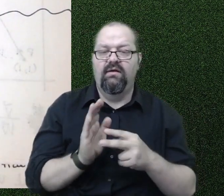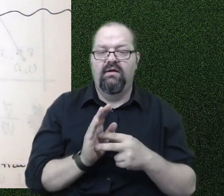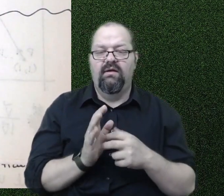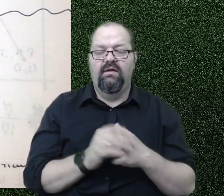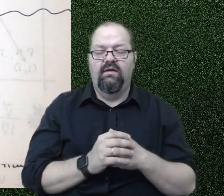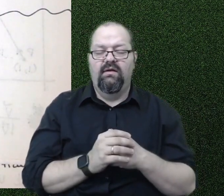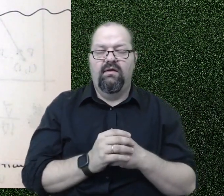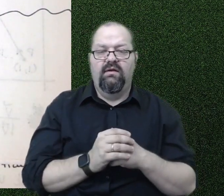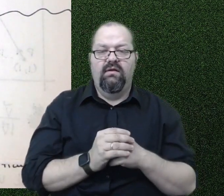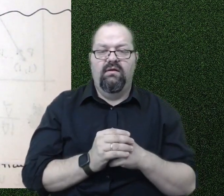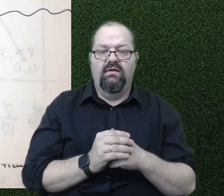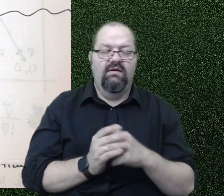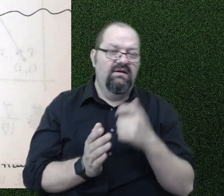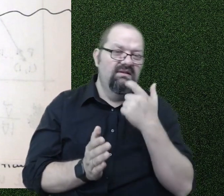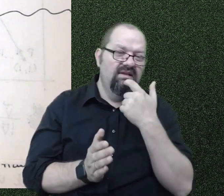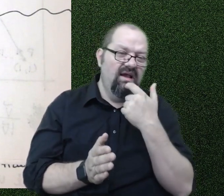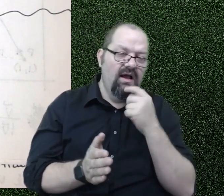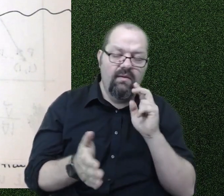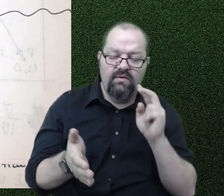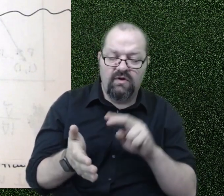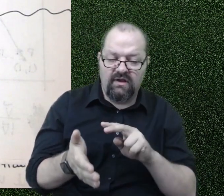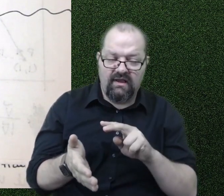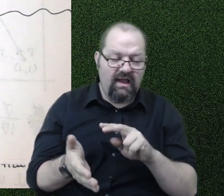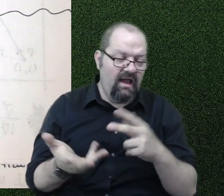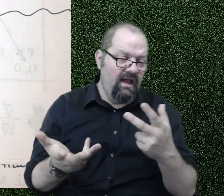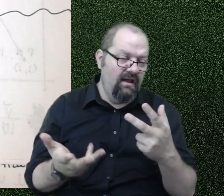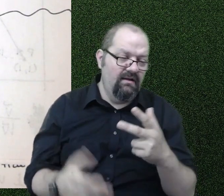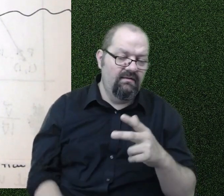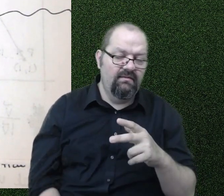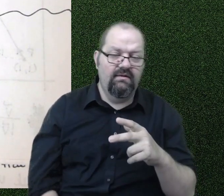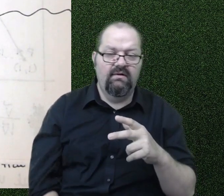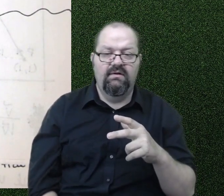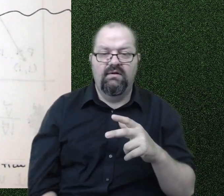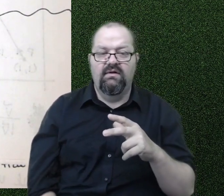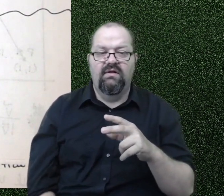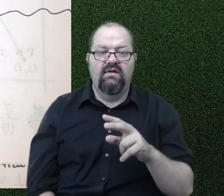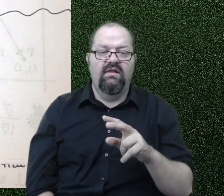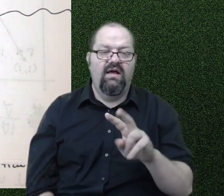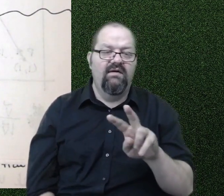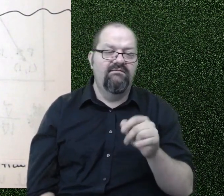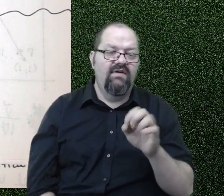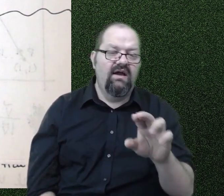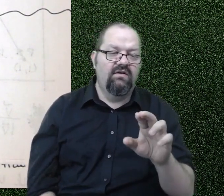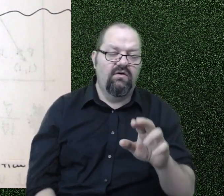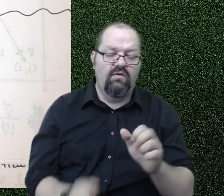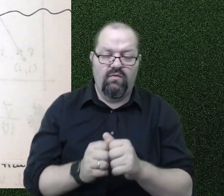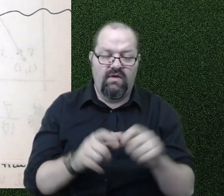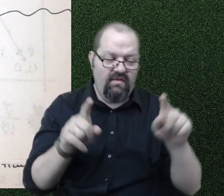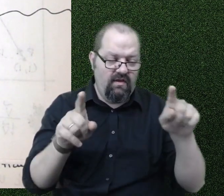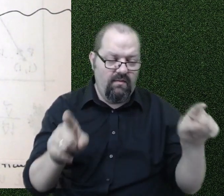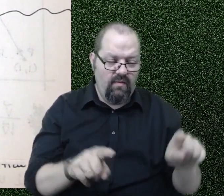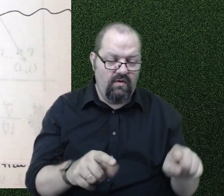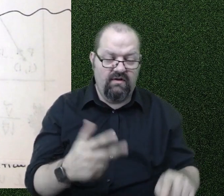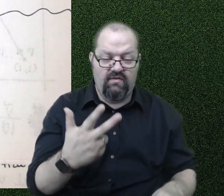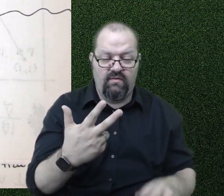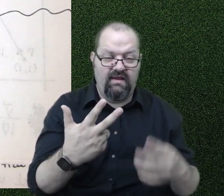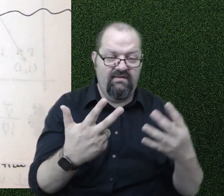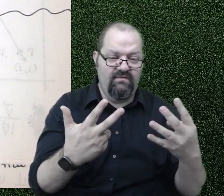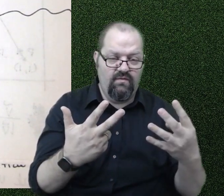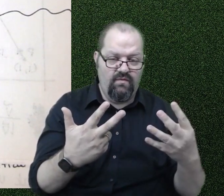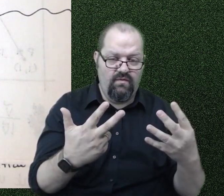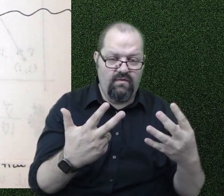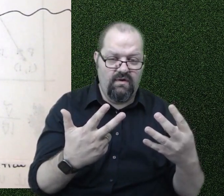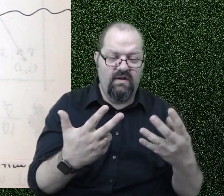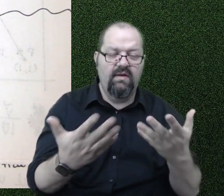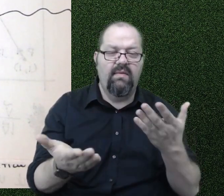Let's say I'm looking at the vector x equals, or at the vector with components 3, 4. Maybe this is my